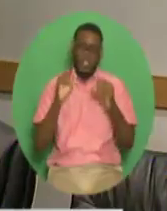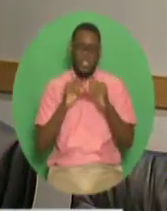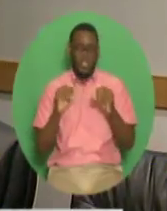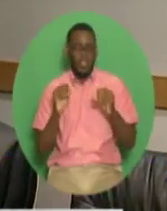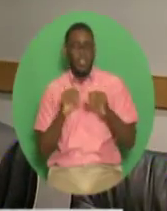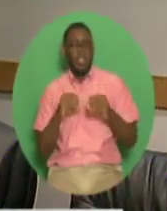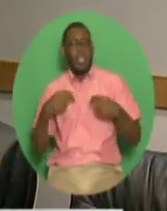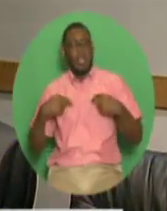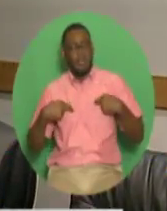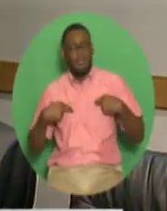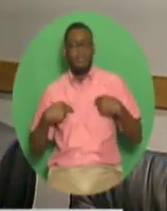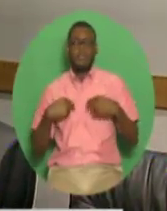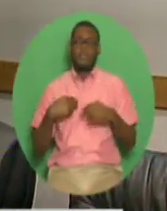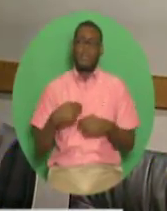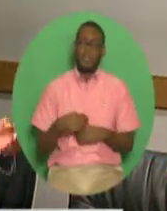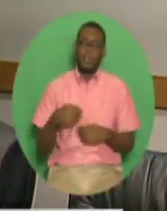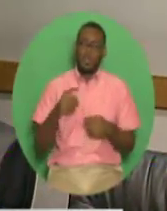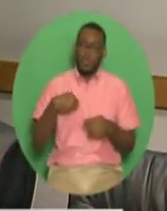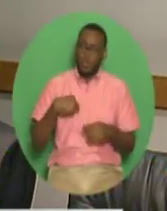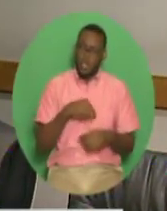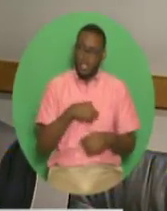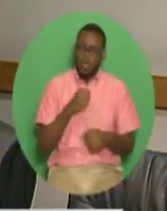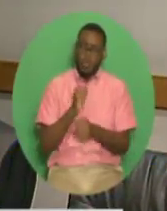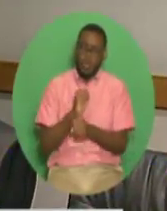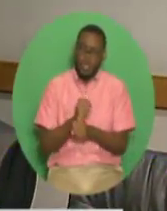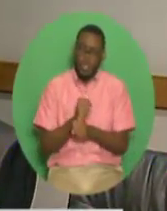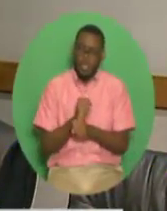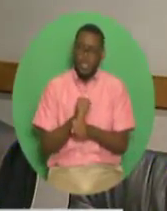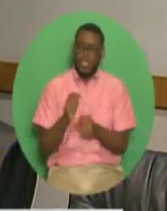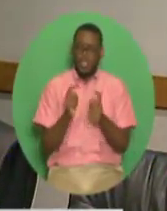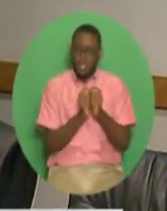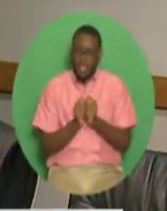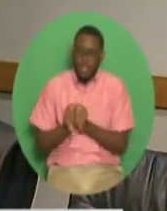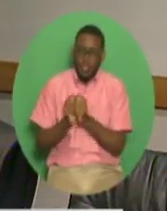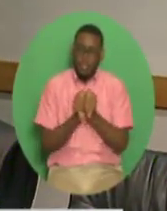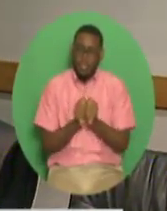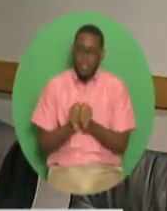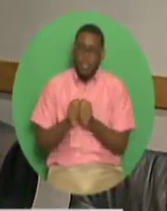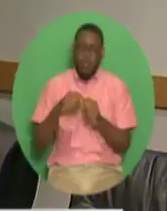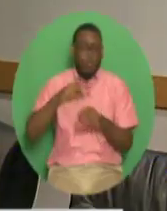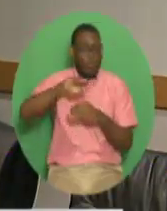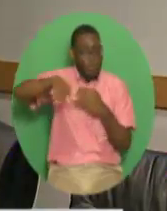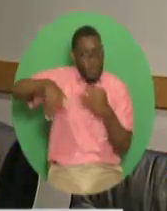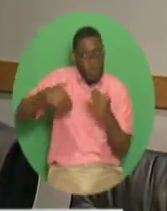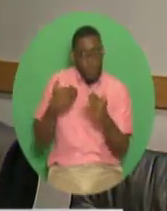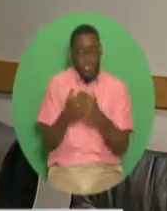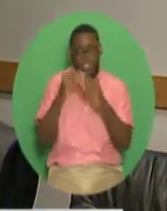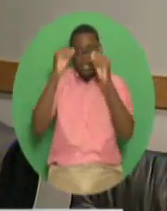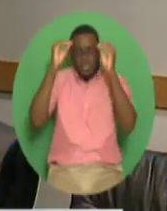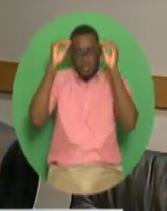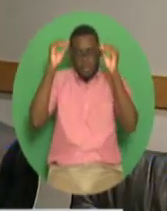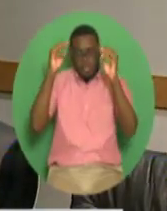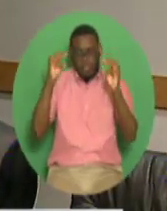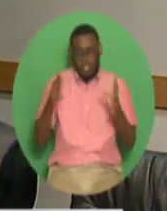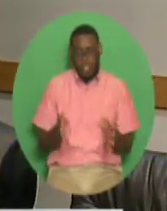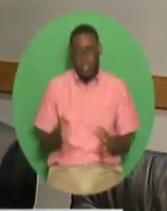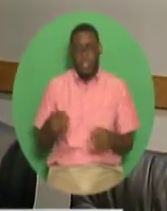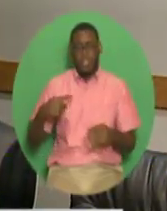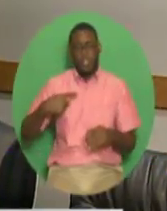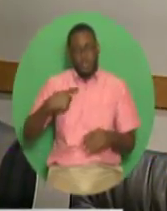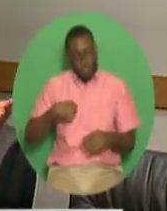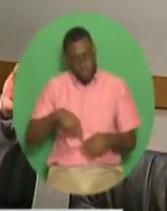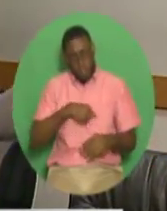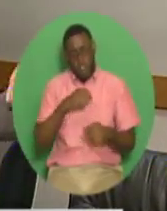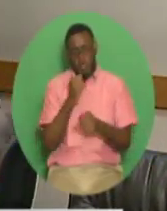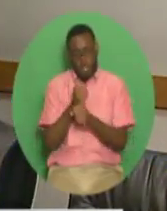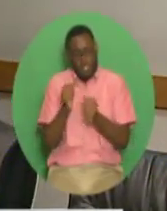his organization. And this is the second year. Other ministries came in and got involved this year. At SPEC, I was invited this year, and Minister Garcia was